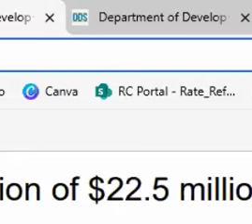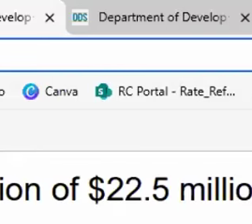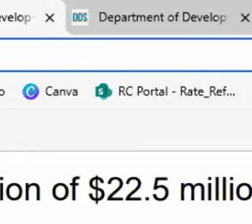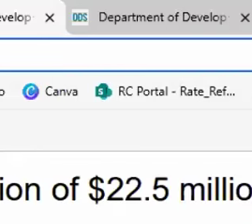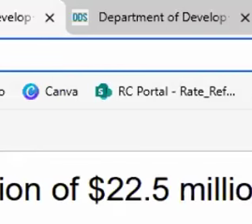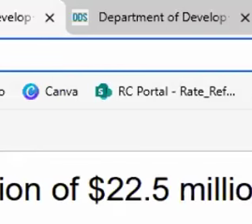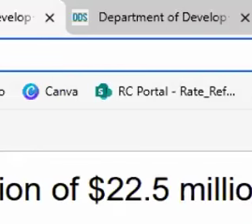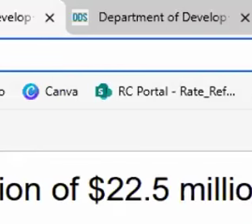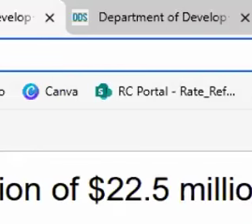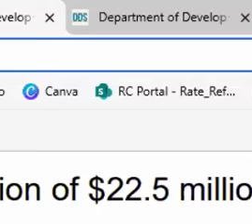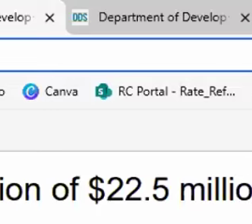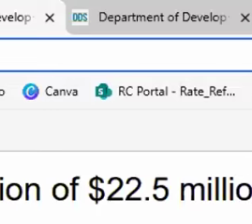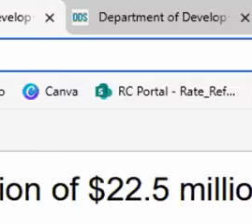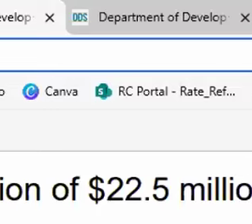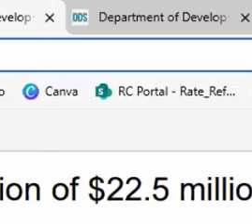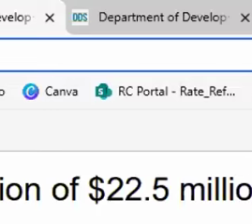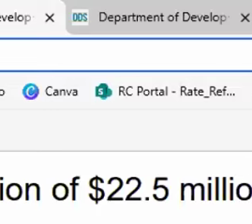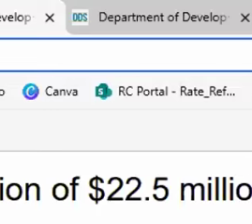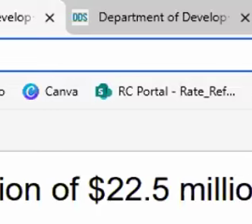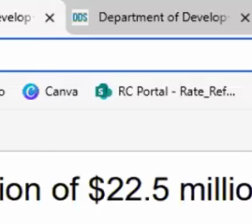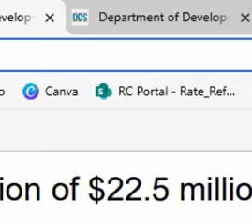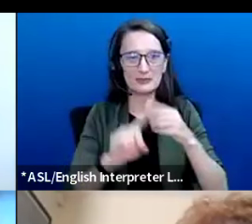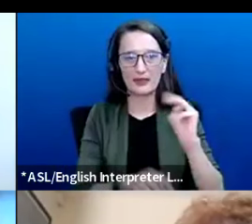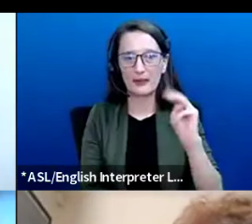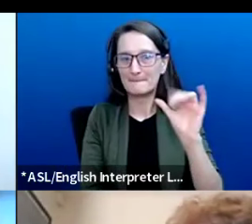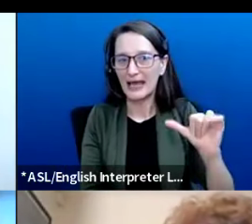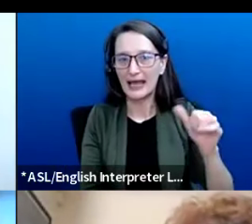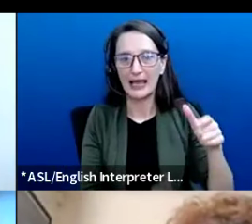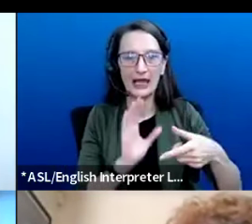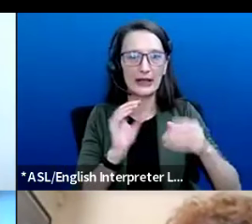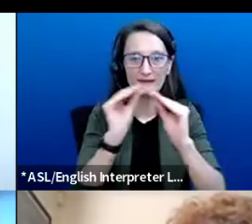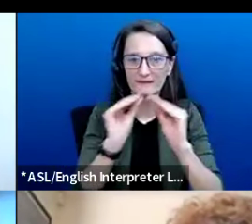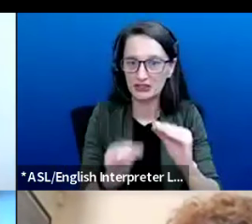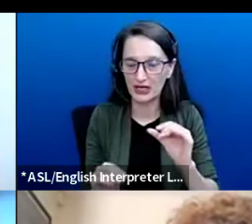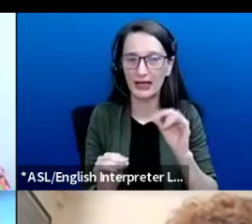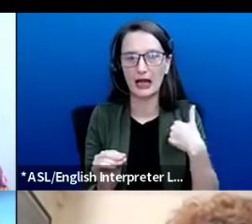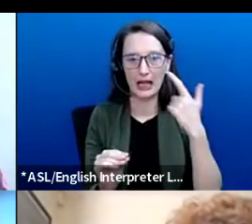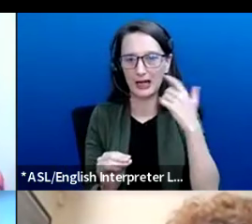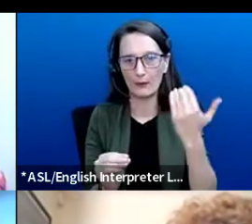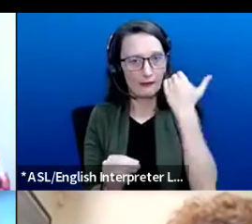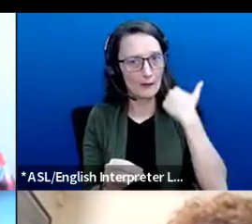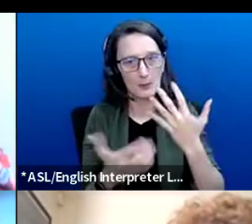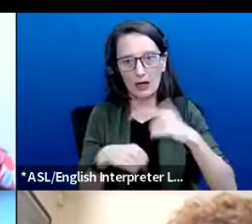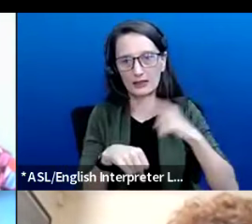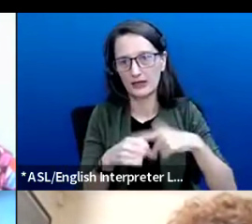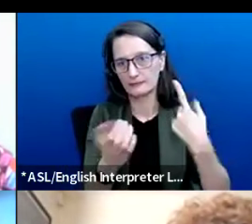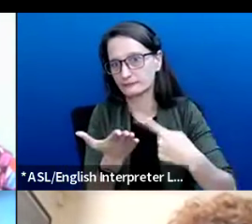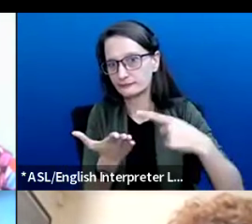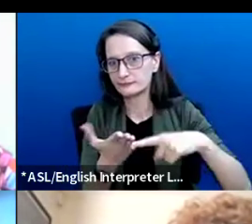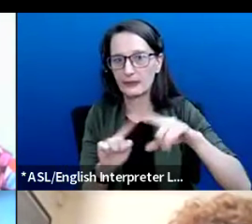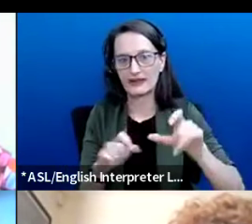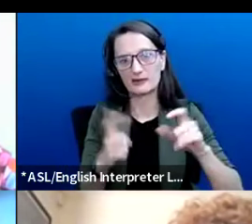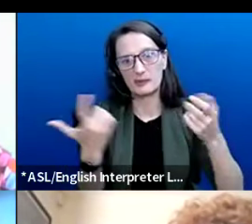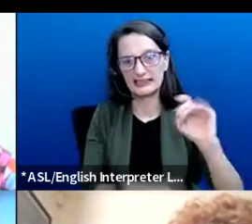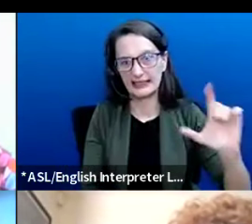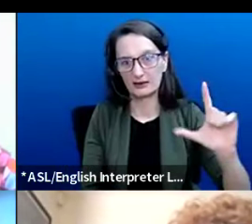May revision. I know we spent a lot of time talking about it, but it's always a big deal. And I feel like this is a good time for